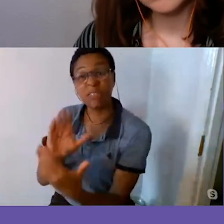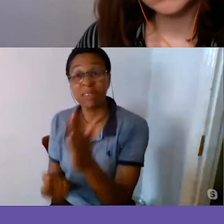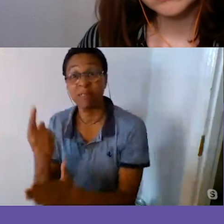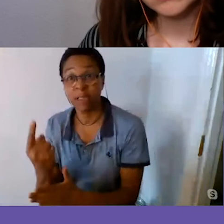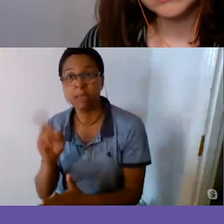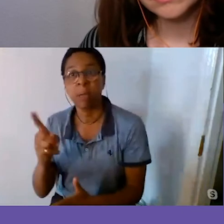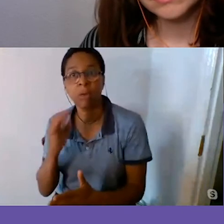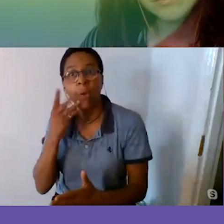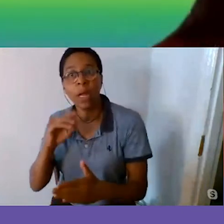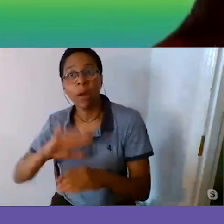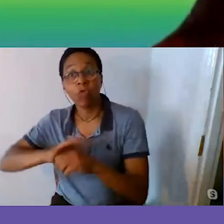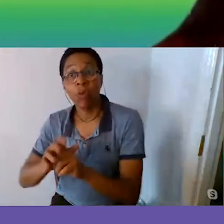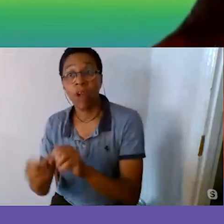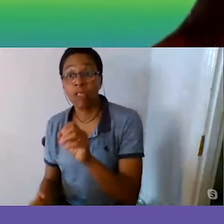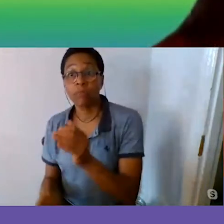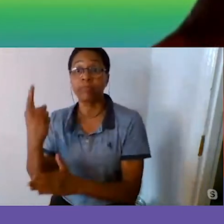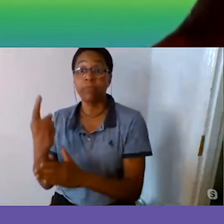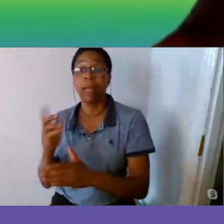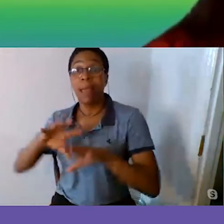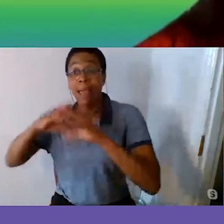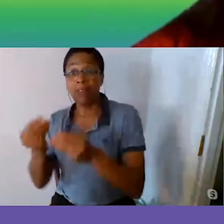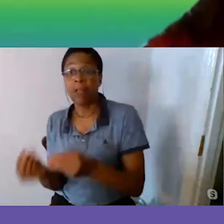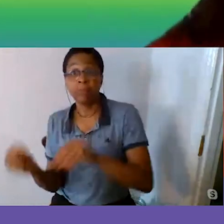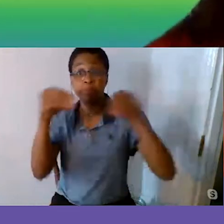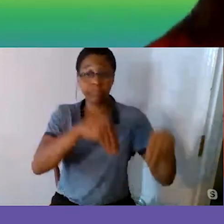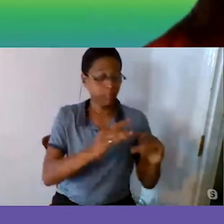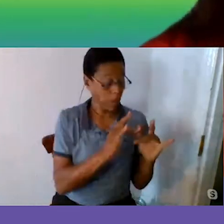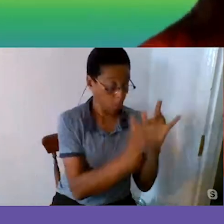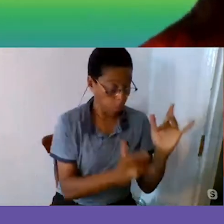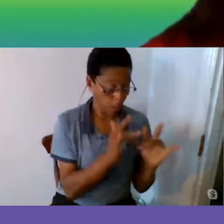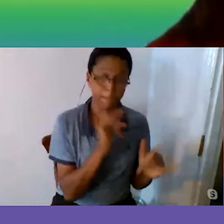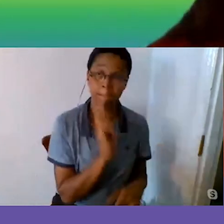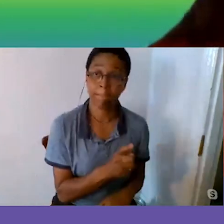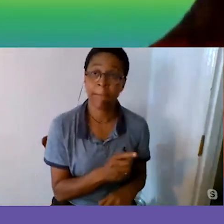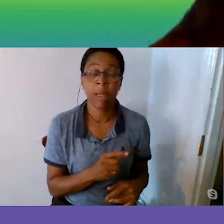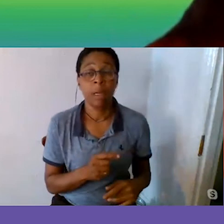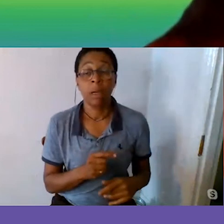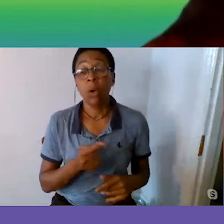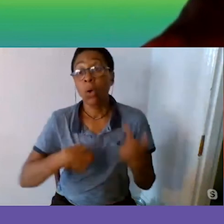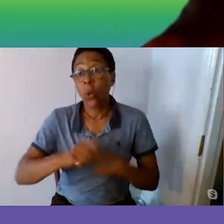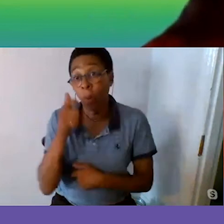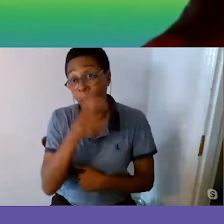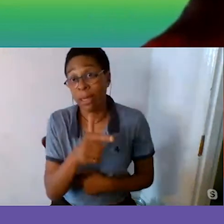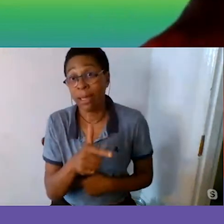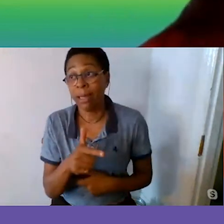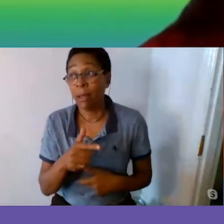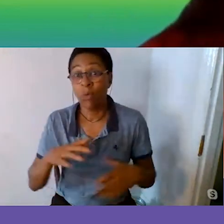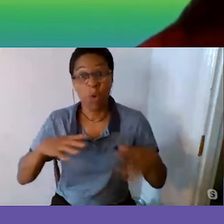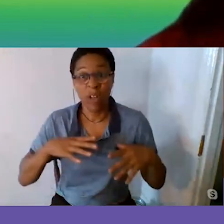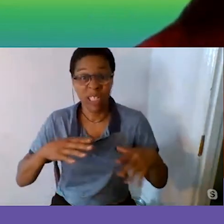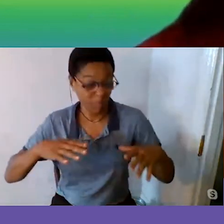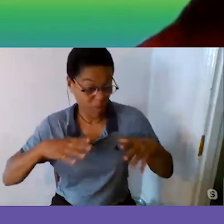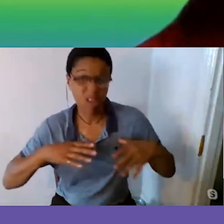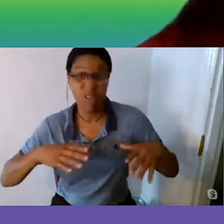when they all stopped, it was like, okay, well, that's not an option. We were lucky the platform was already in soft mode. We were kind of running it lightly and trying it